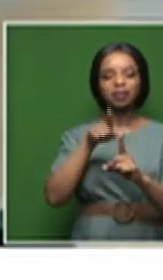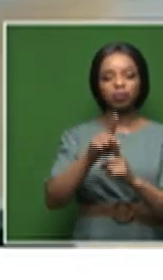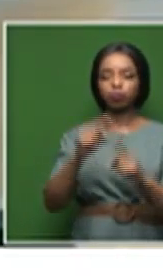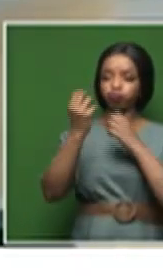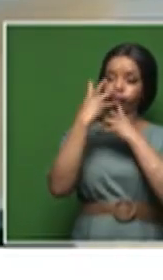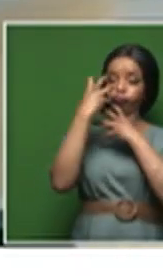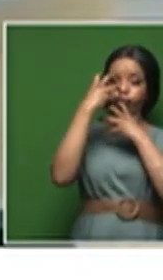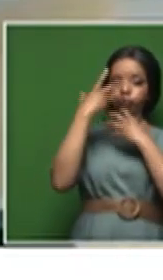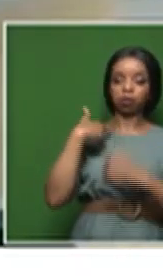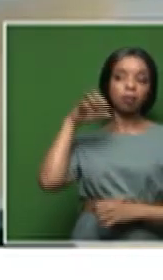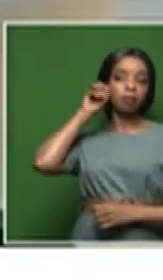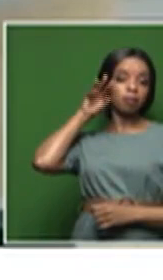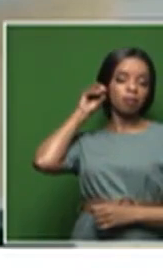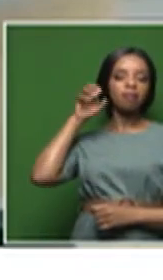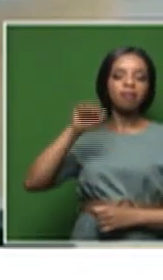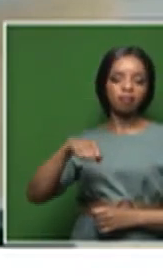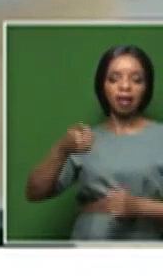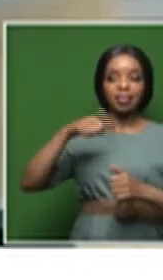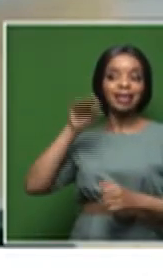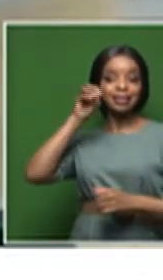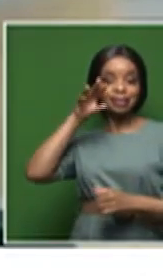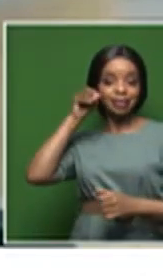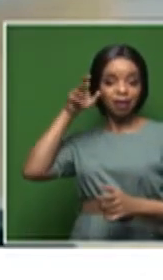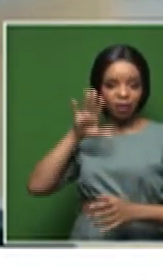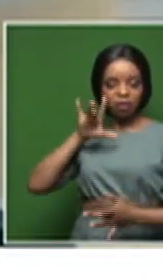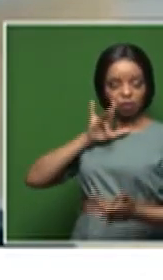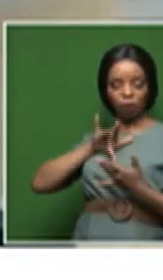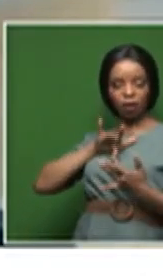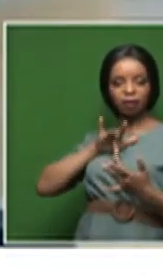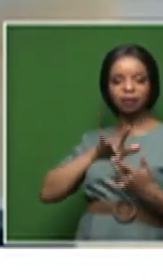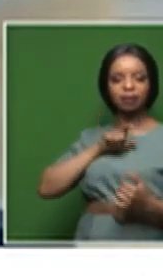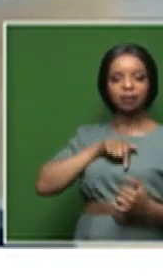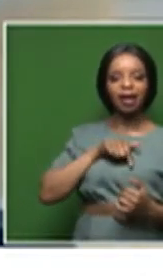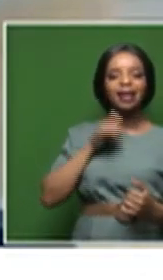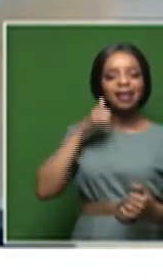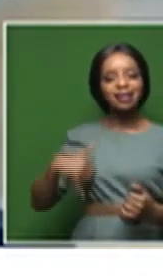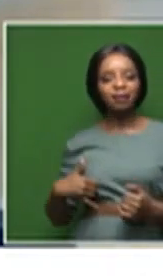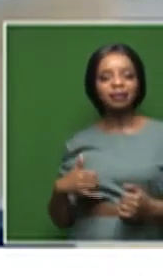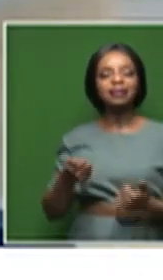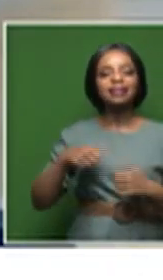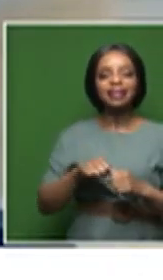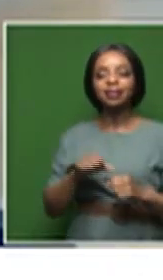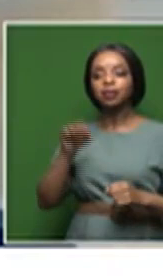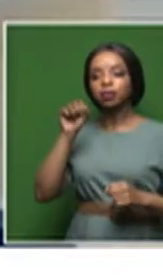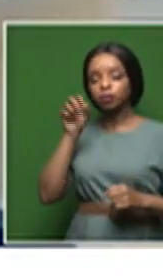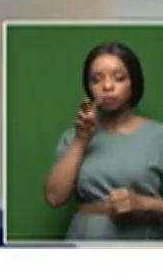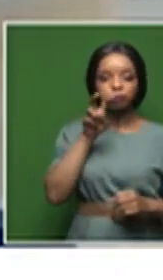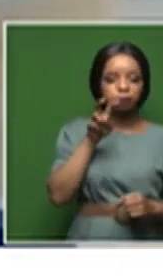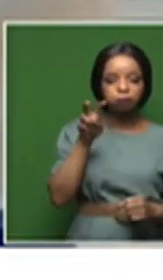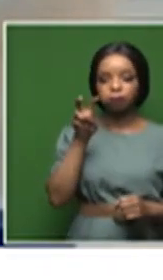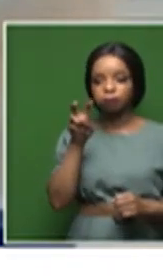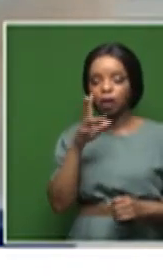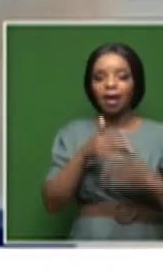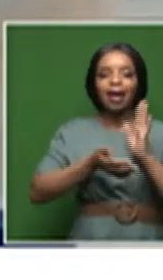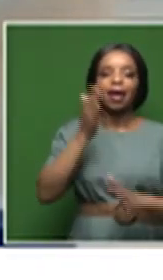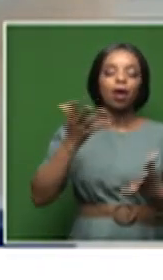connected devices, and it will also track the movement based on where the victim is going and to also